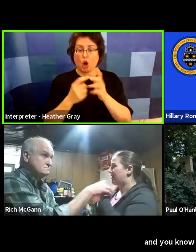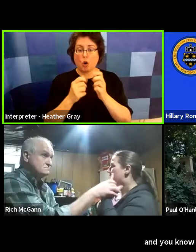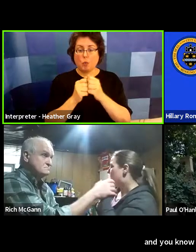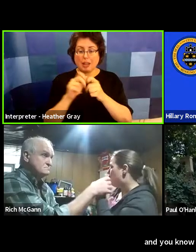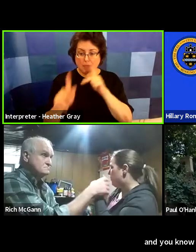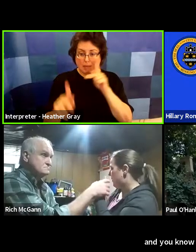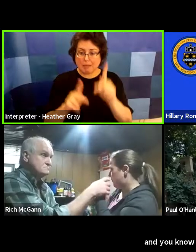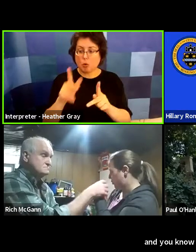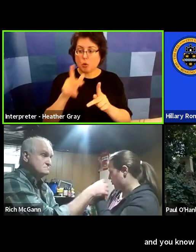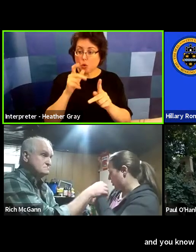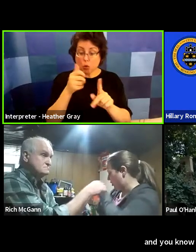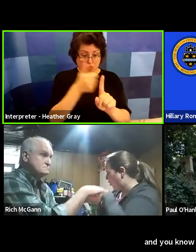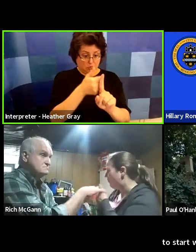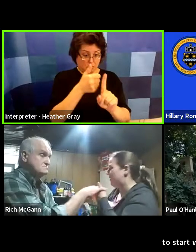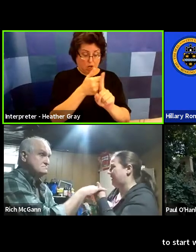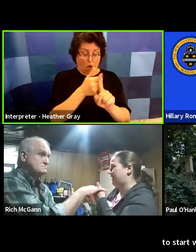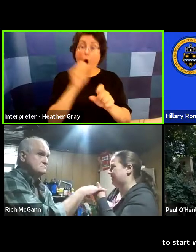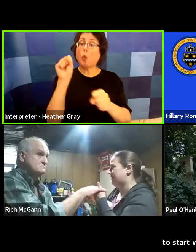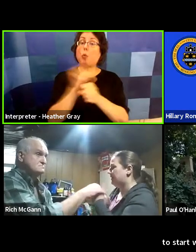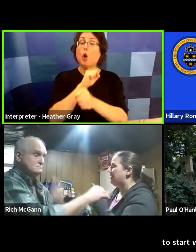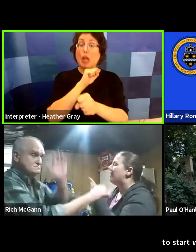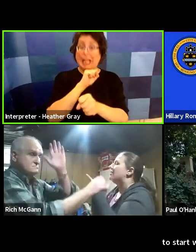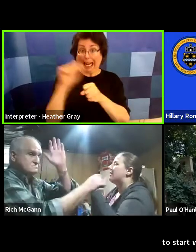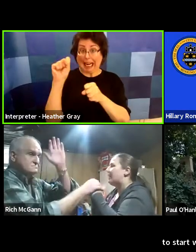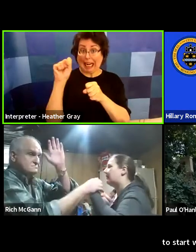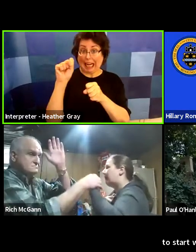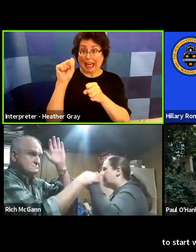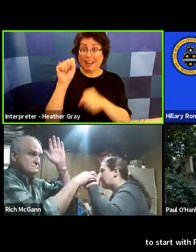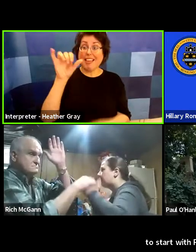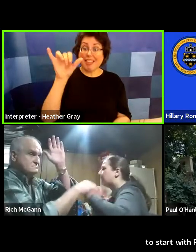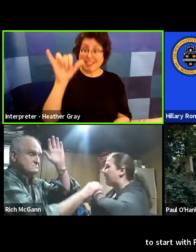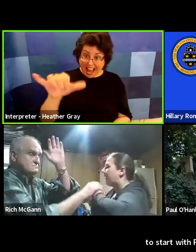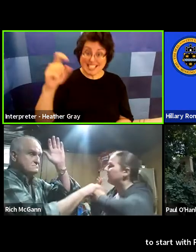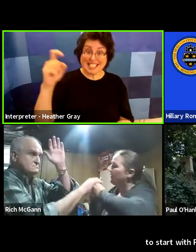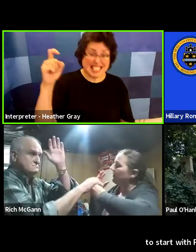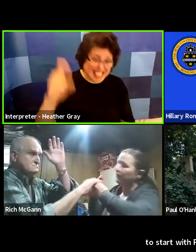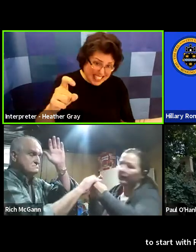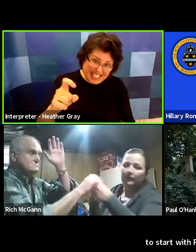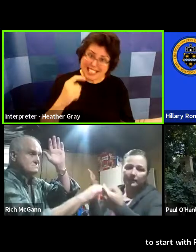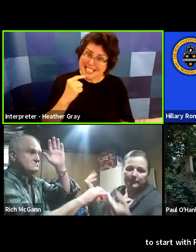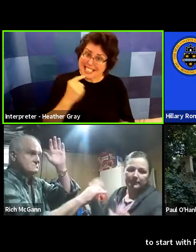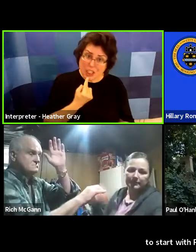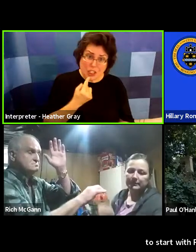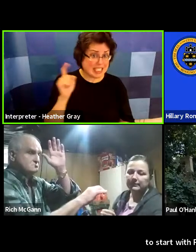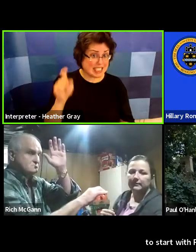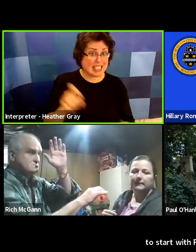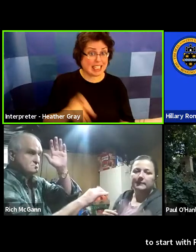are doing work trips, because I think there's a real need.